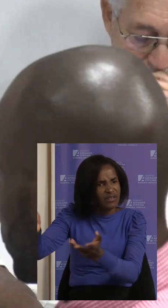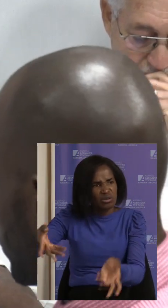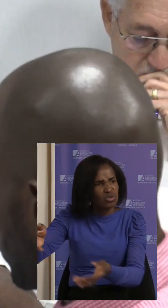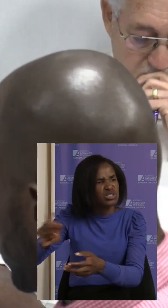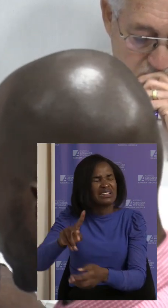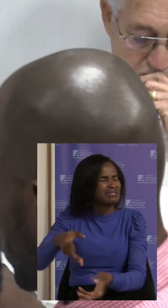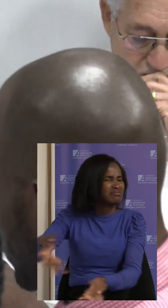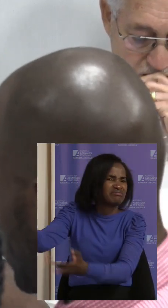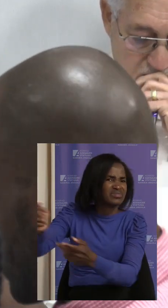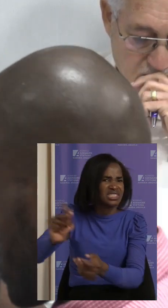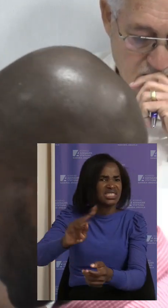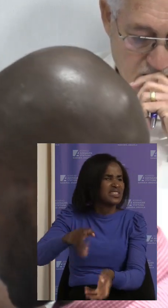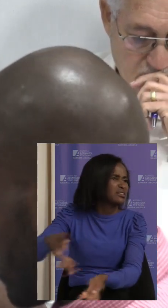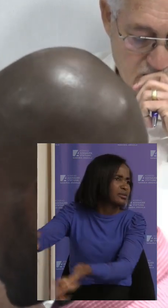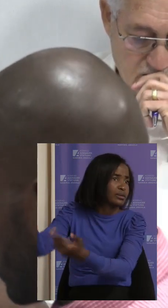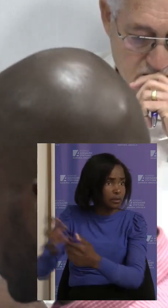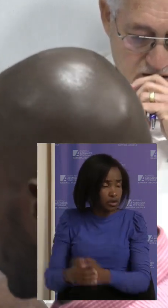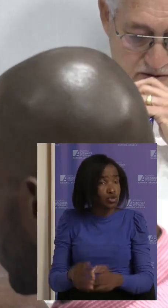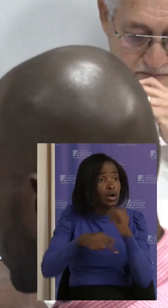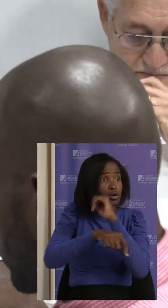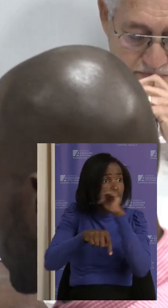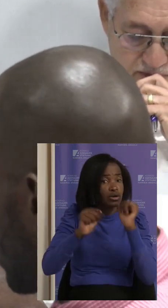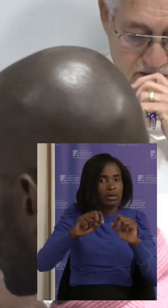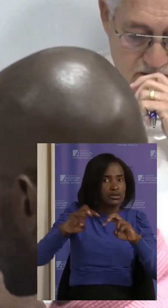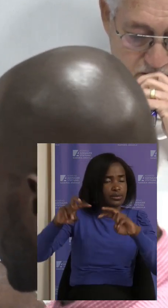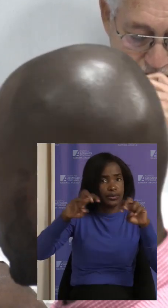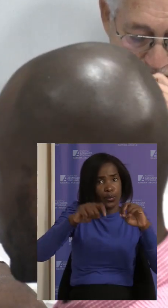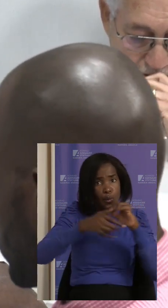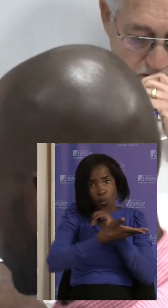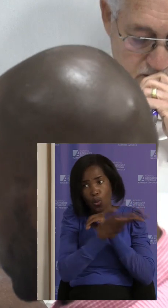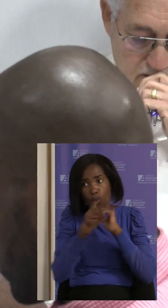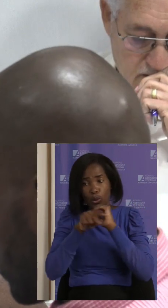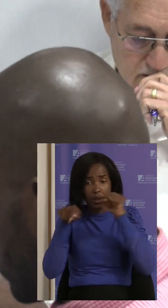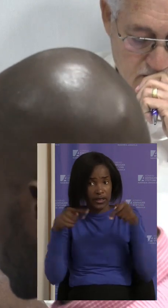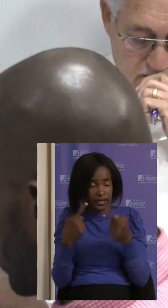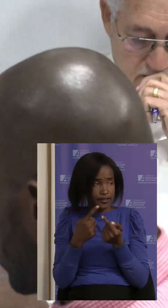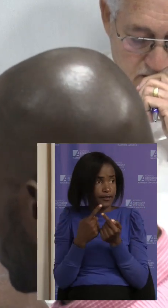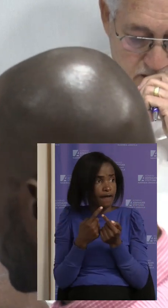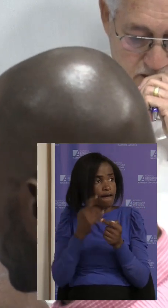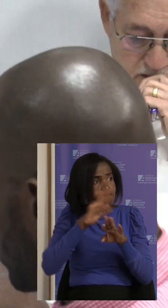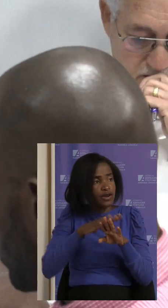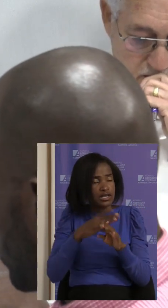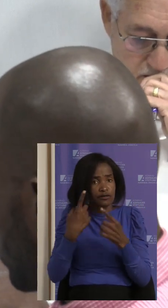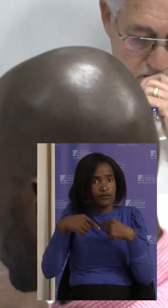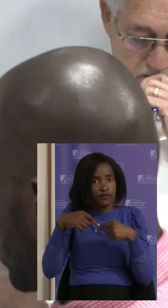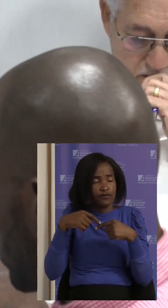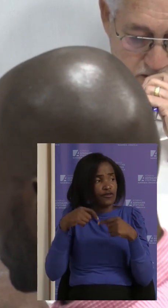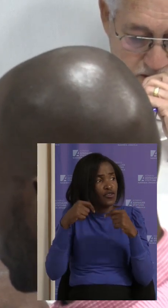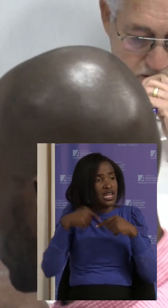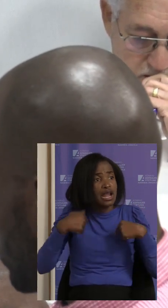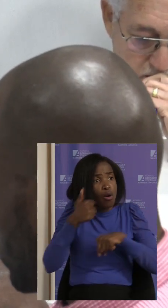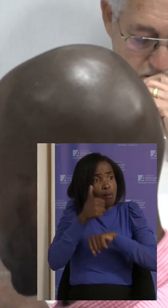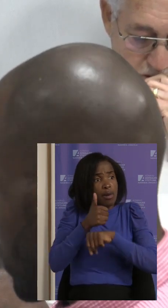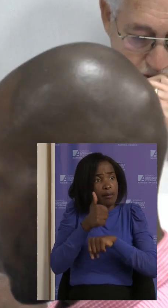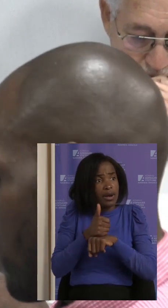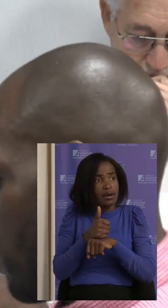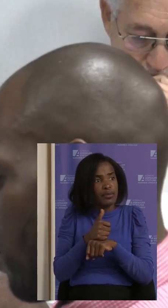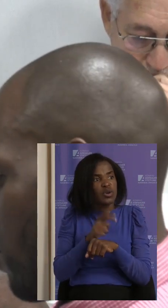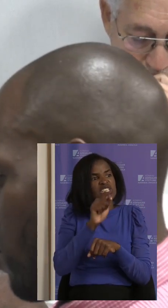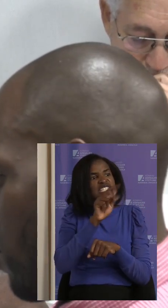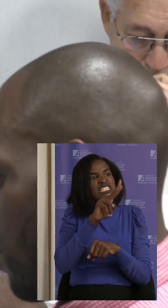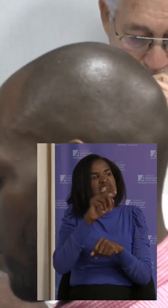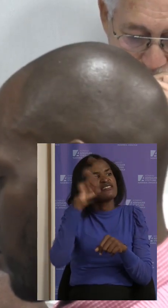we just need to look at things in totalities. And that's, for us, like we are lucky now that we have a revised TVET